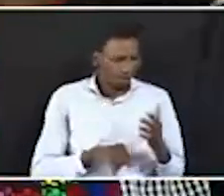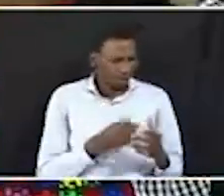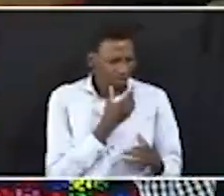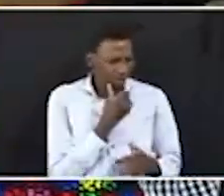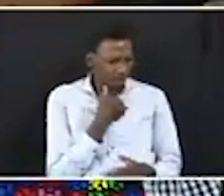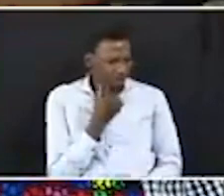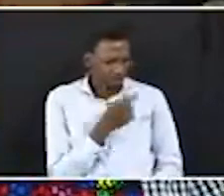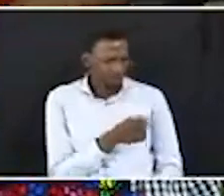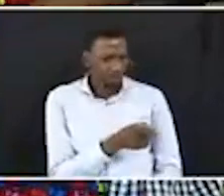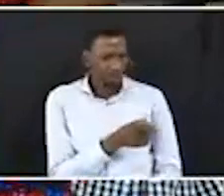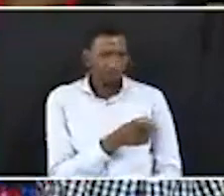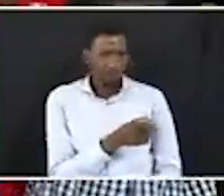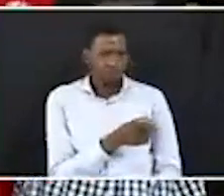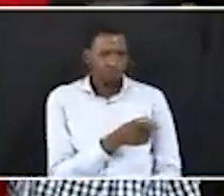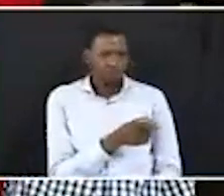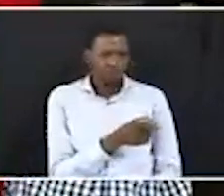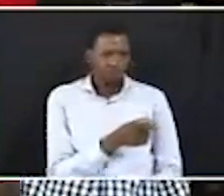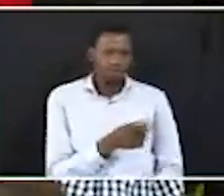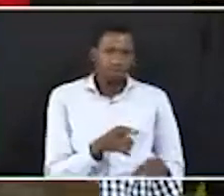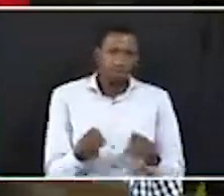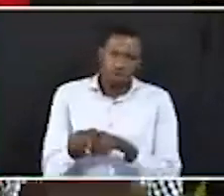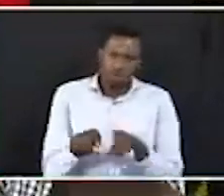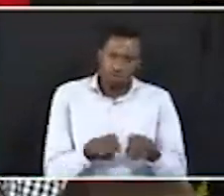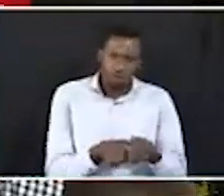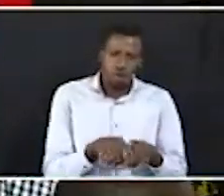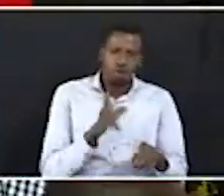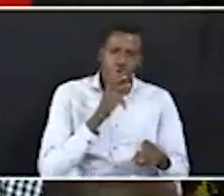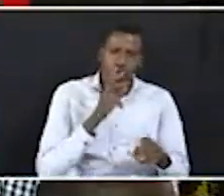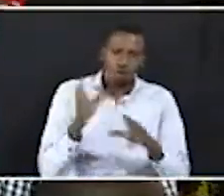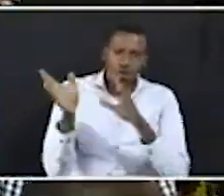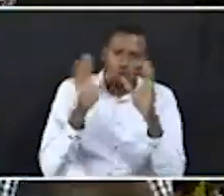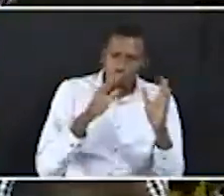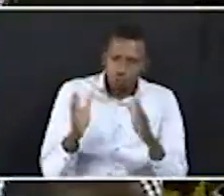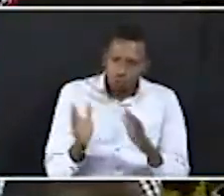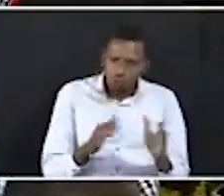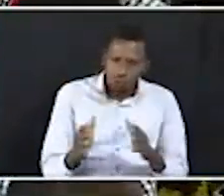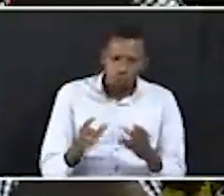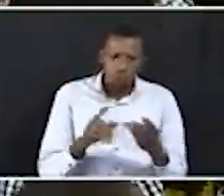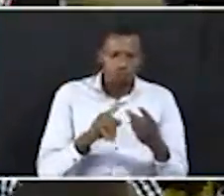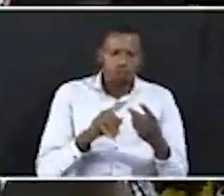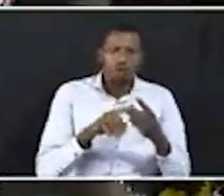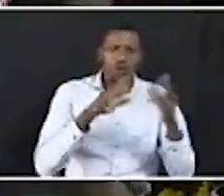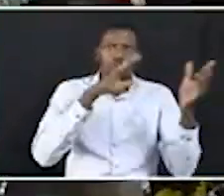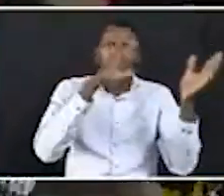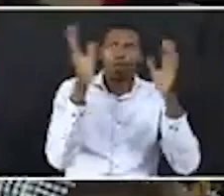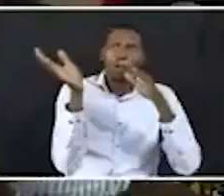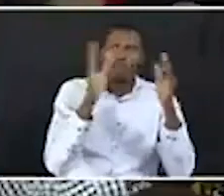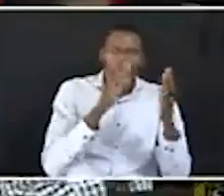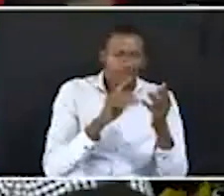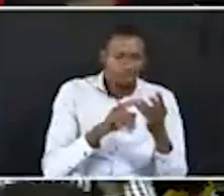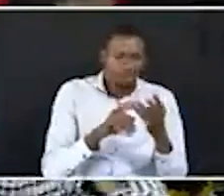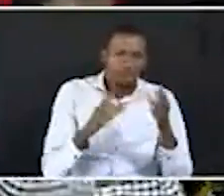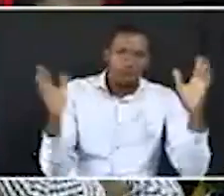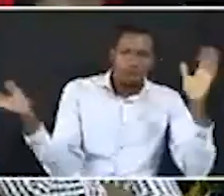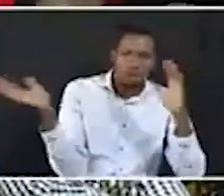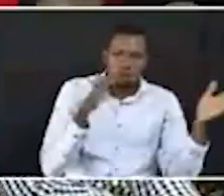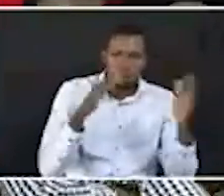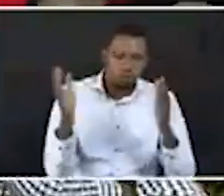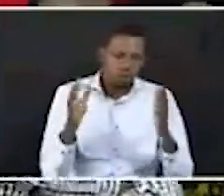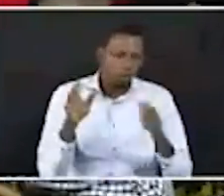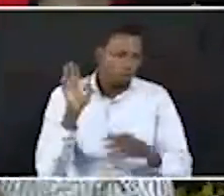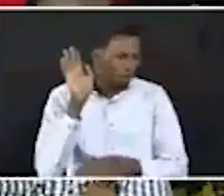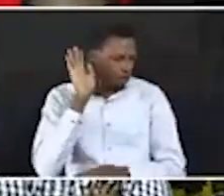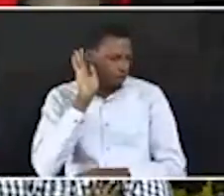is this? That even the waves, the weather, the wind obey